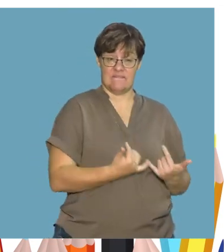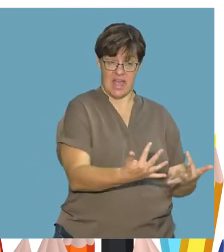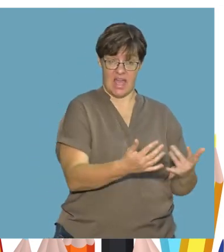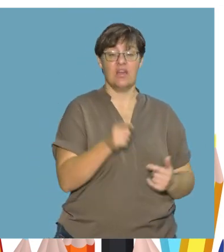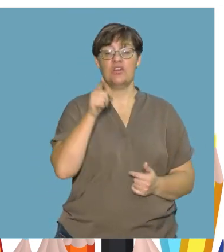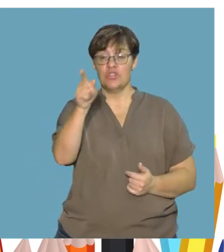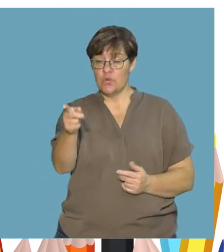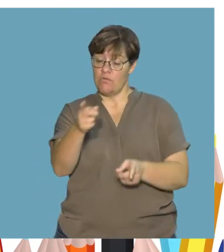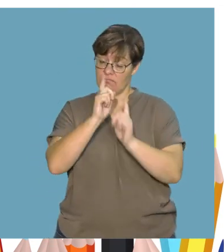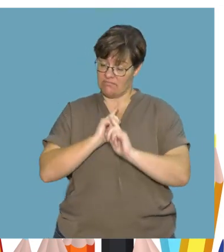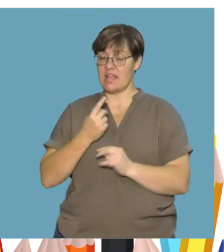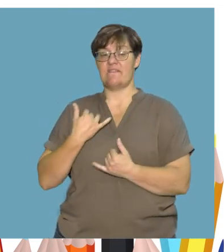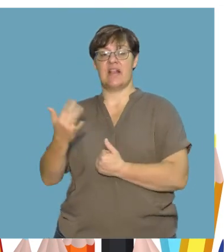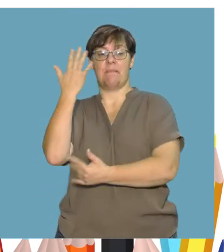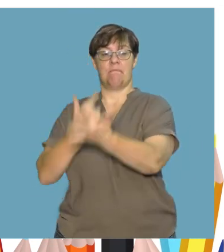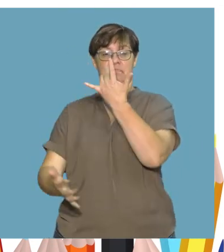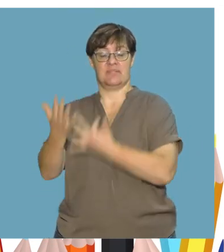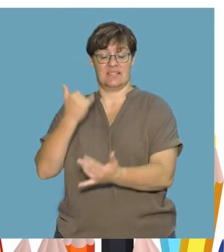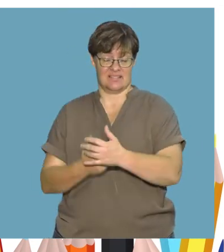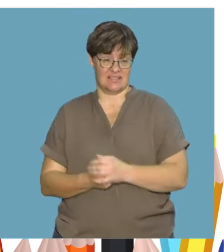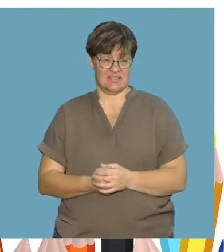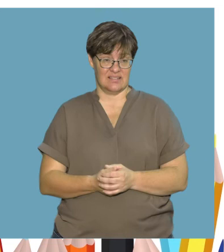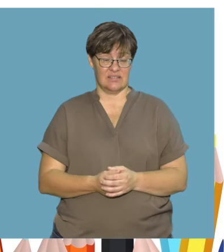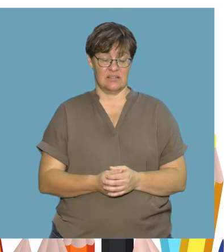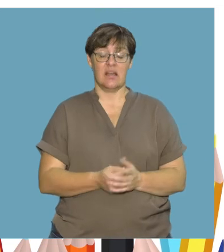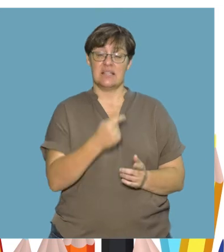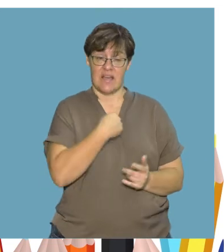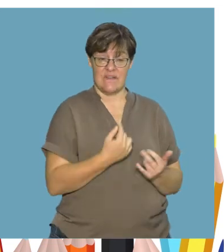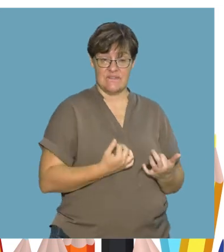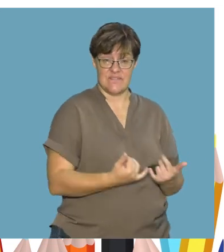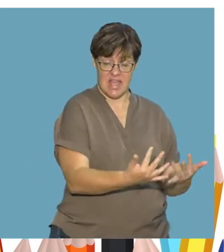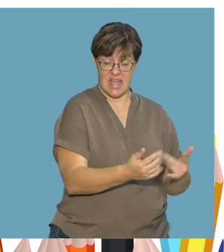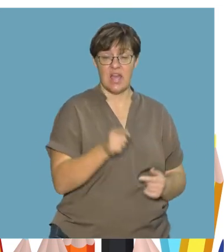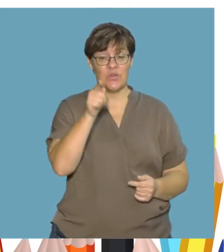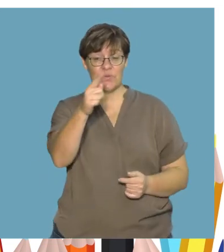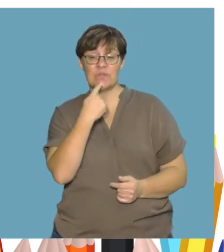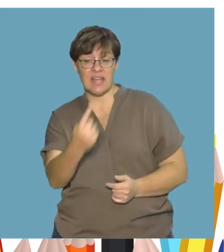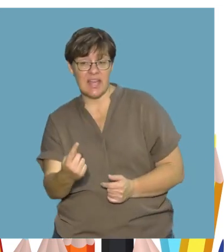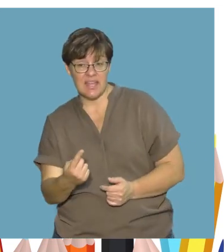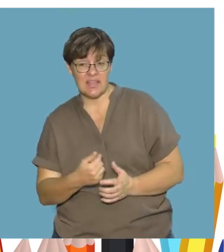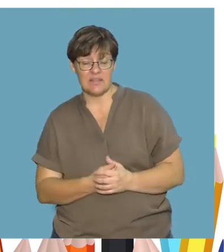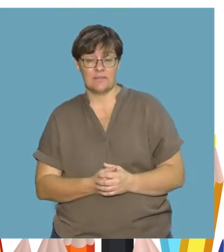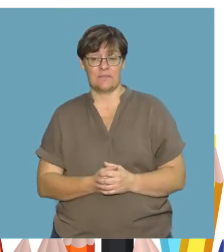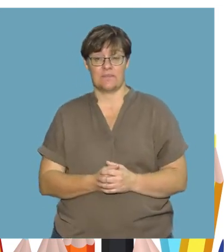by saying flames. Listen. Fire. You say?